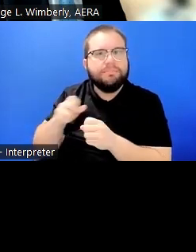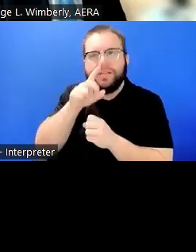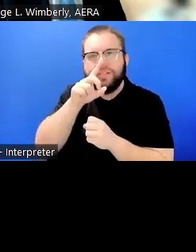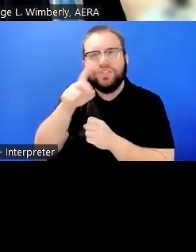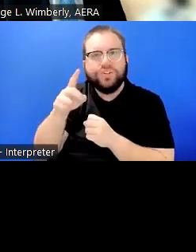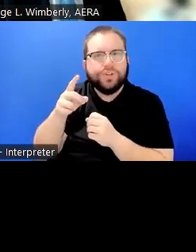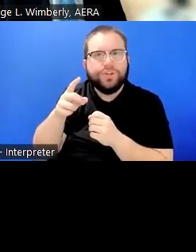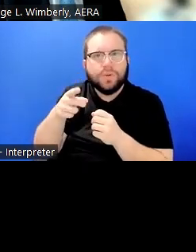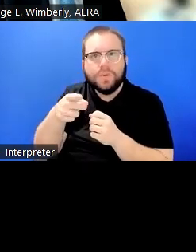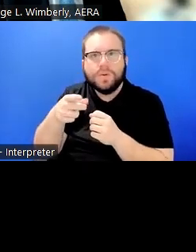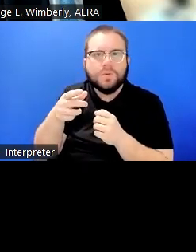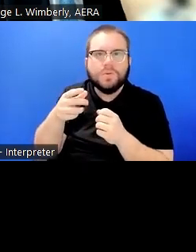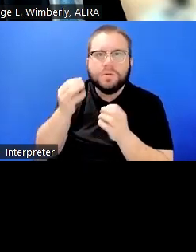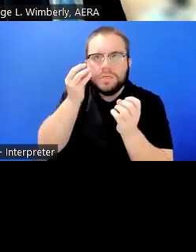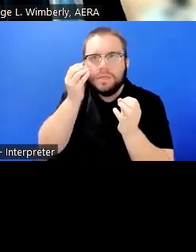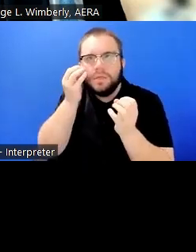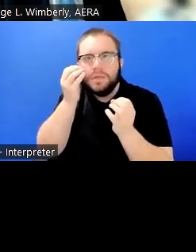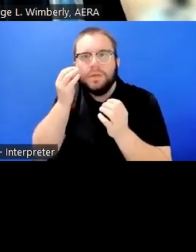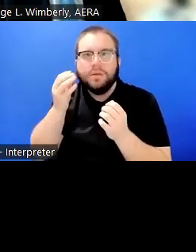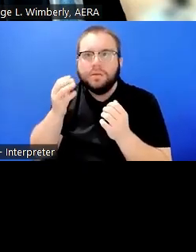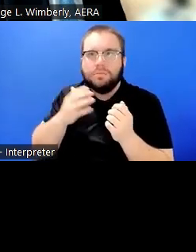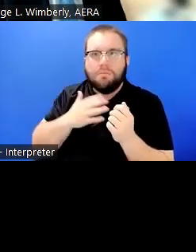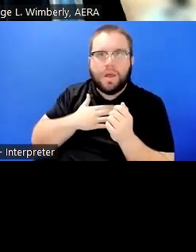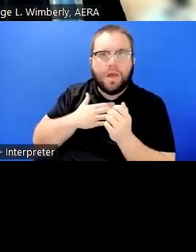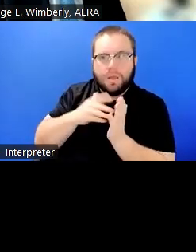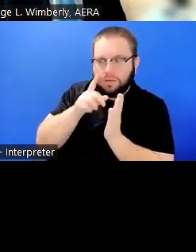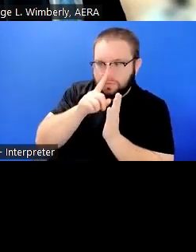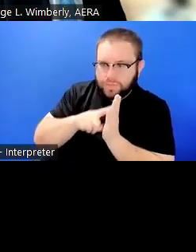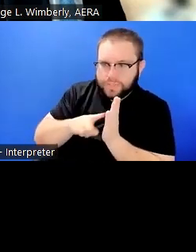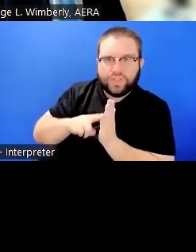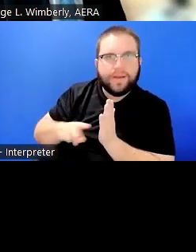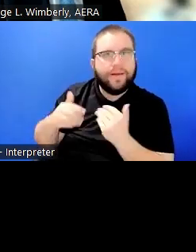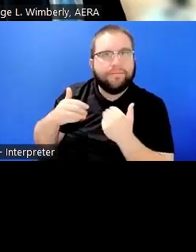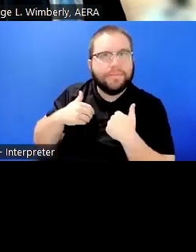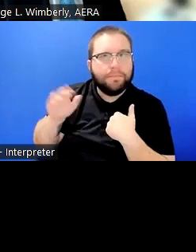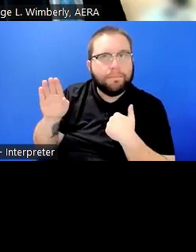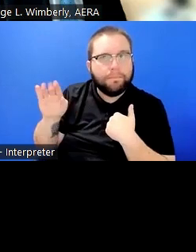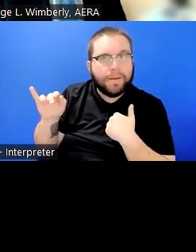important. Your methods section needs to be very clear,